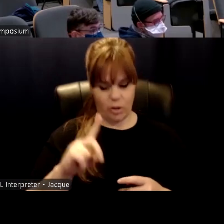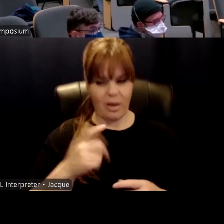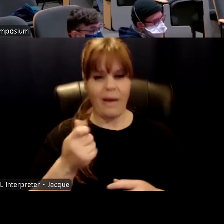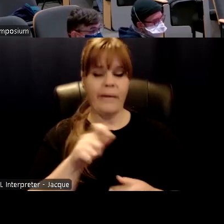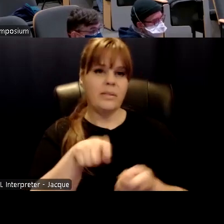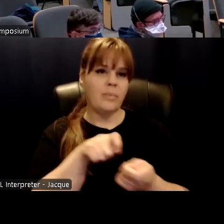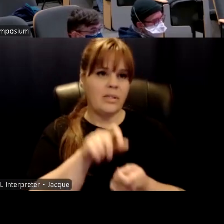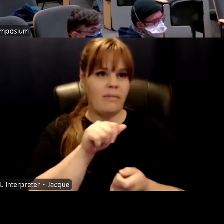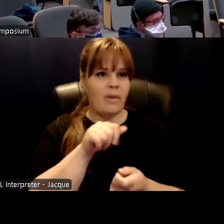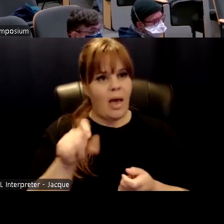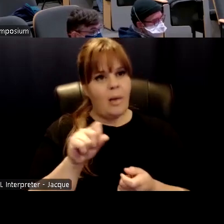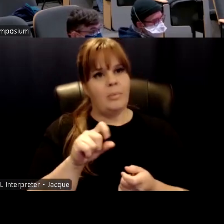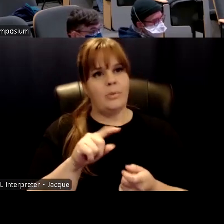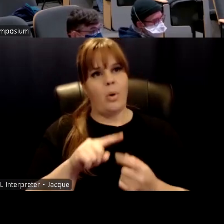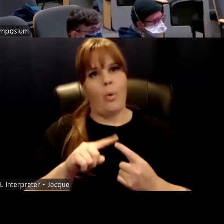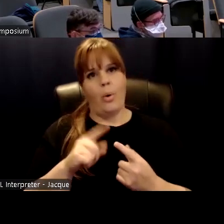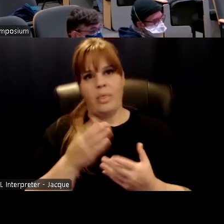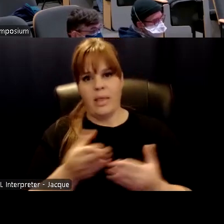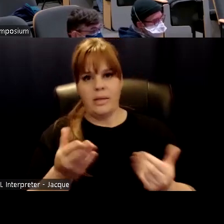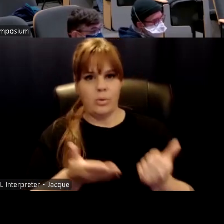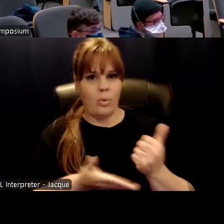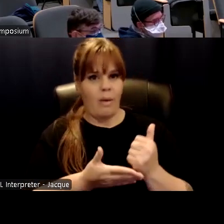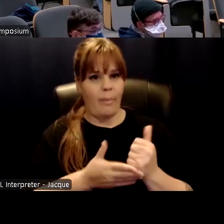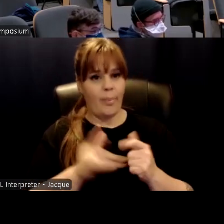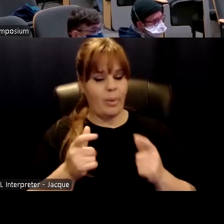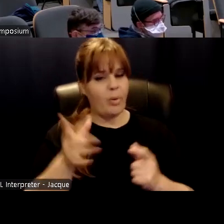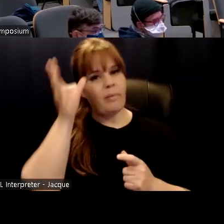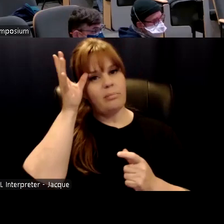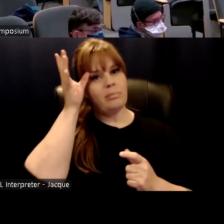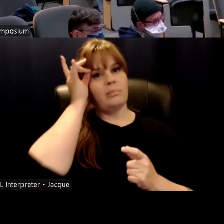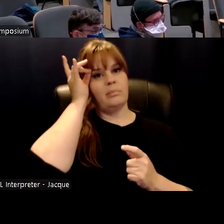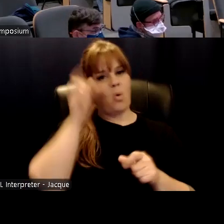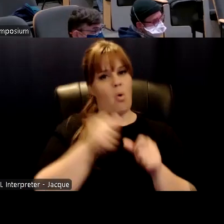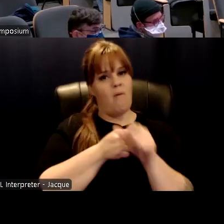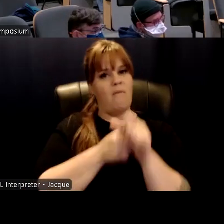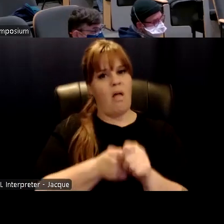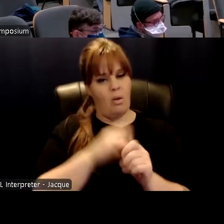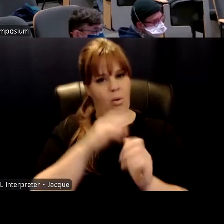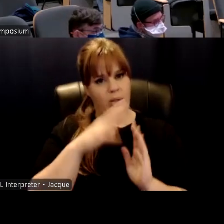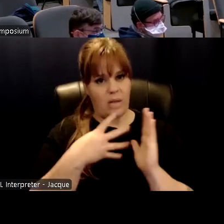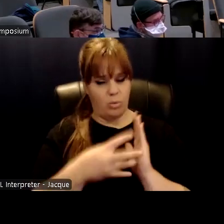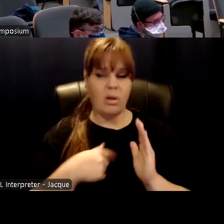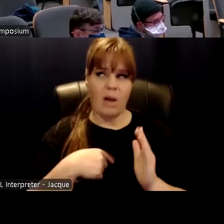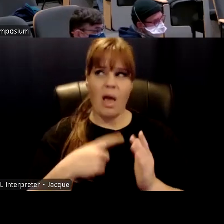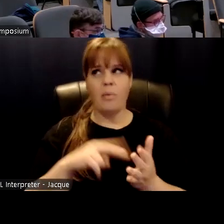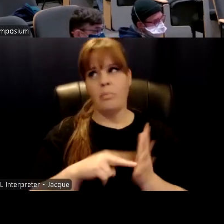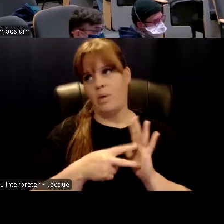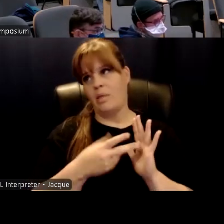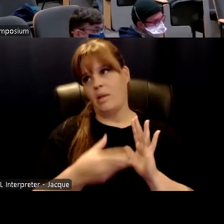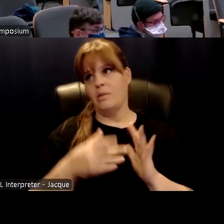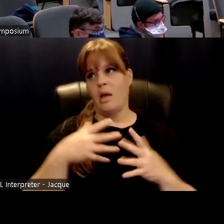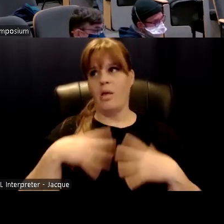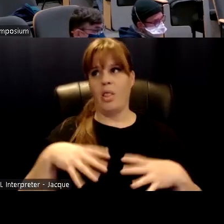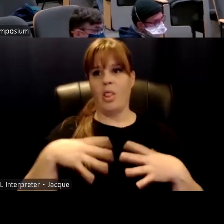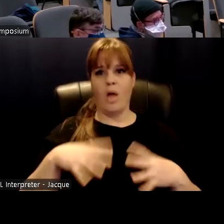or things that can help people remember or stick to schedules. And I mean like things like the laundry's on, go down